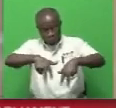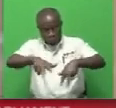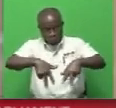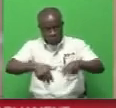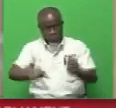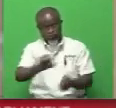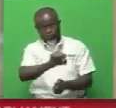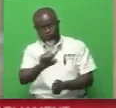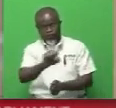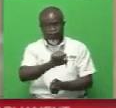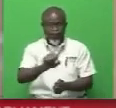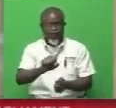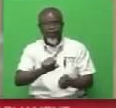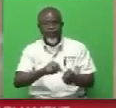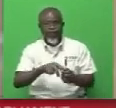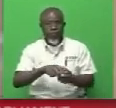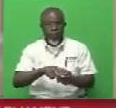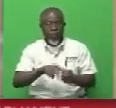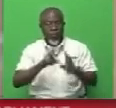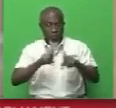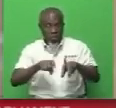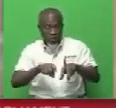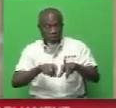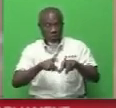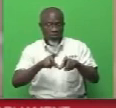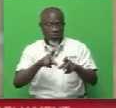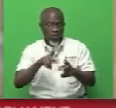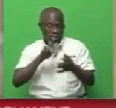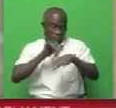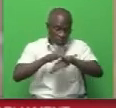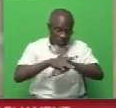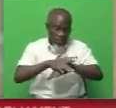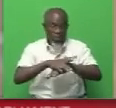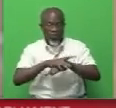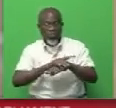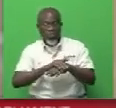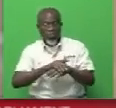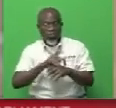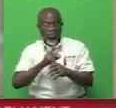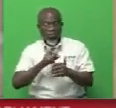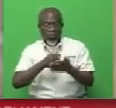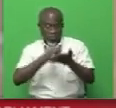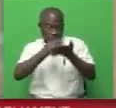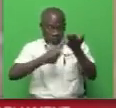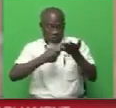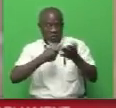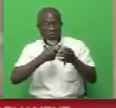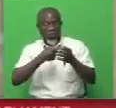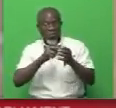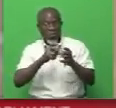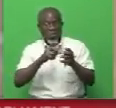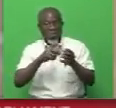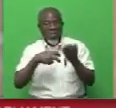establish standards, including punctuality. Punctuality, the issuance of fixed penalty tickets. Those are some of the things here. We